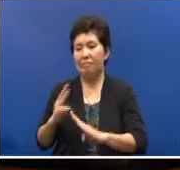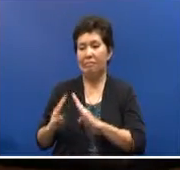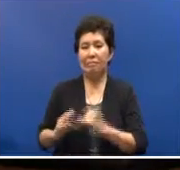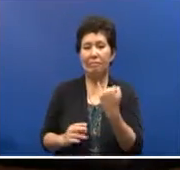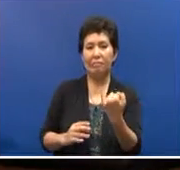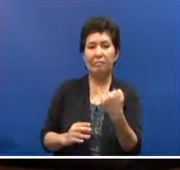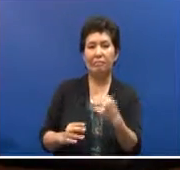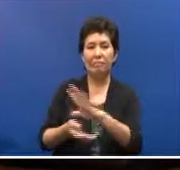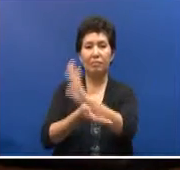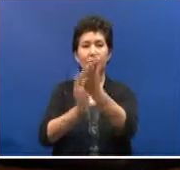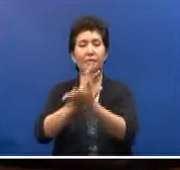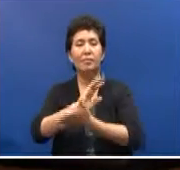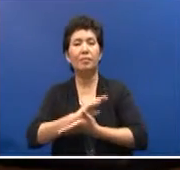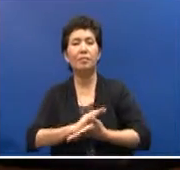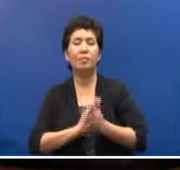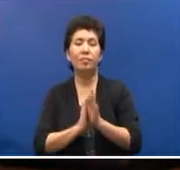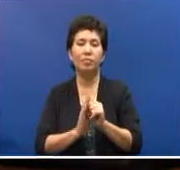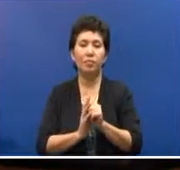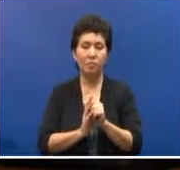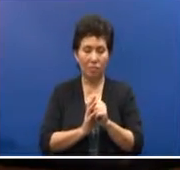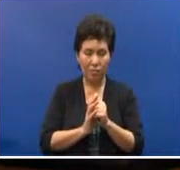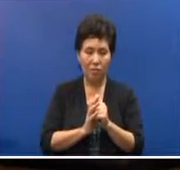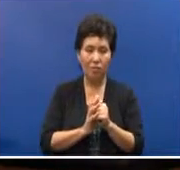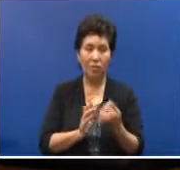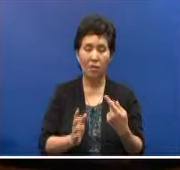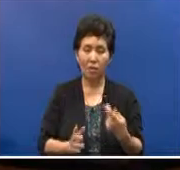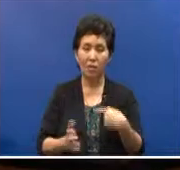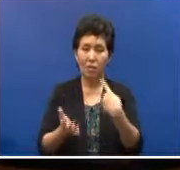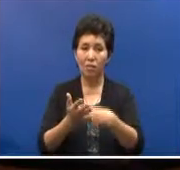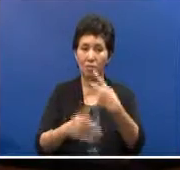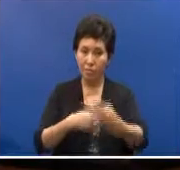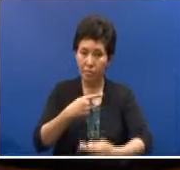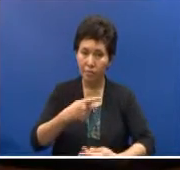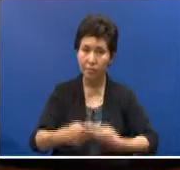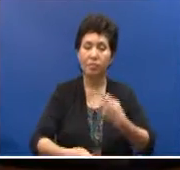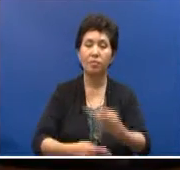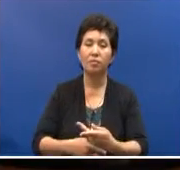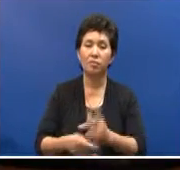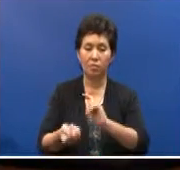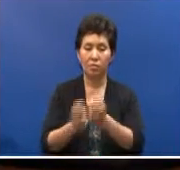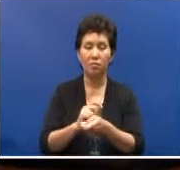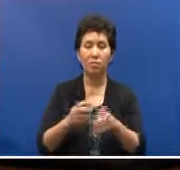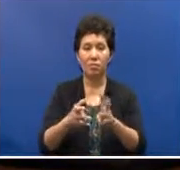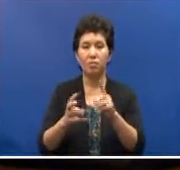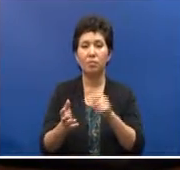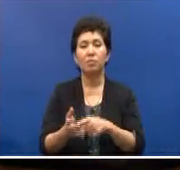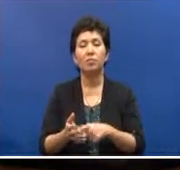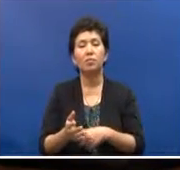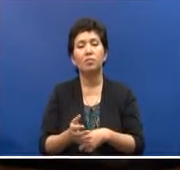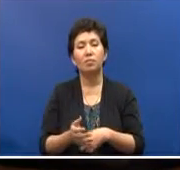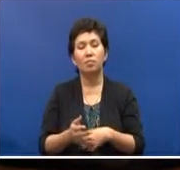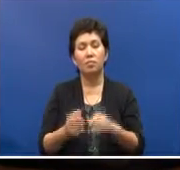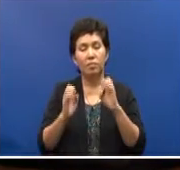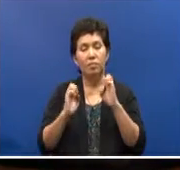which hopefully would lead to unity. Okay, yet this process may not turn out this way. Okay, to facilitate